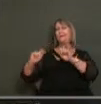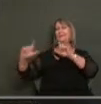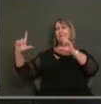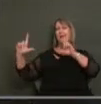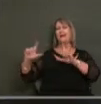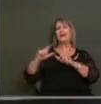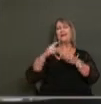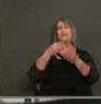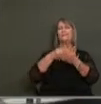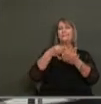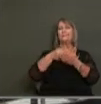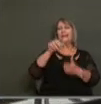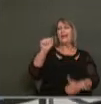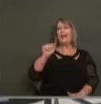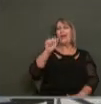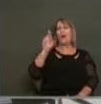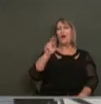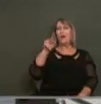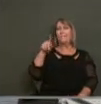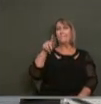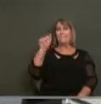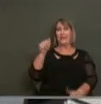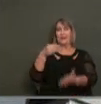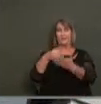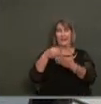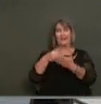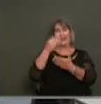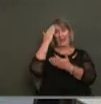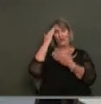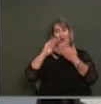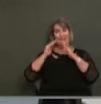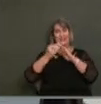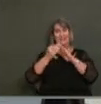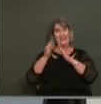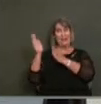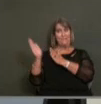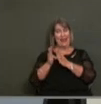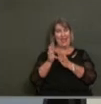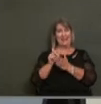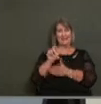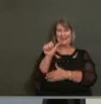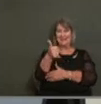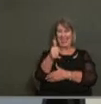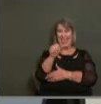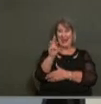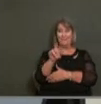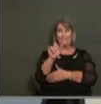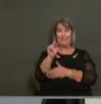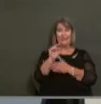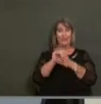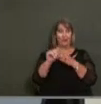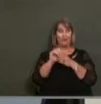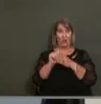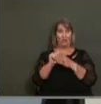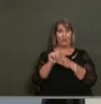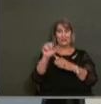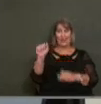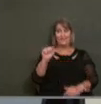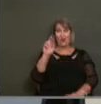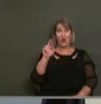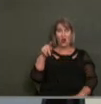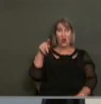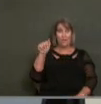ARPA funding, and I know the city plans on giving a huge chunk of that, specifically $10 million of ARPA